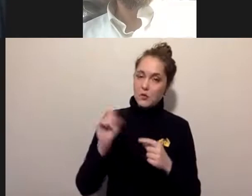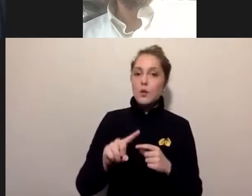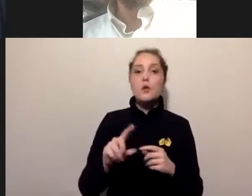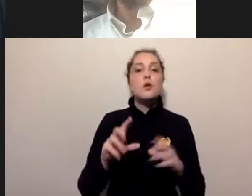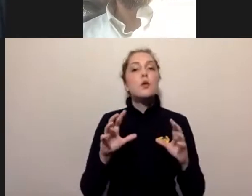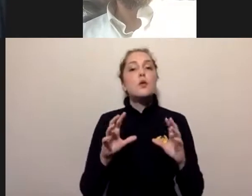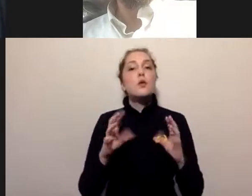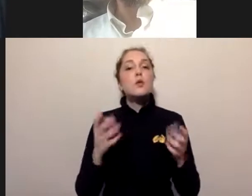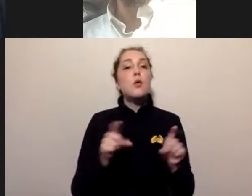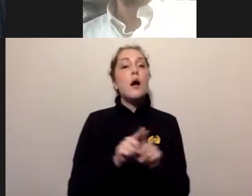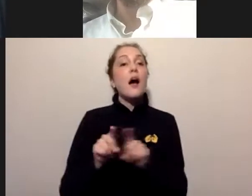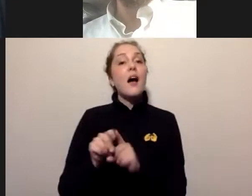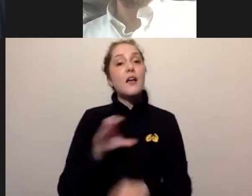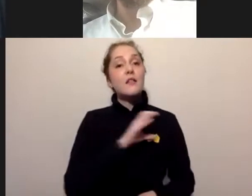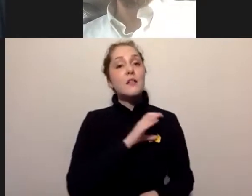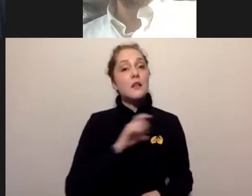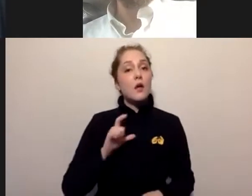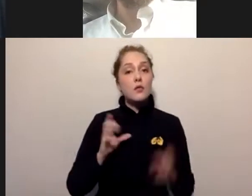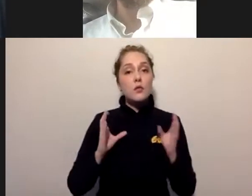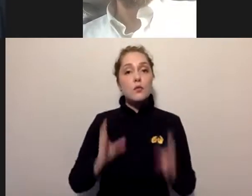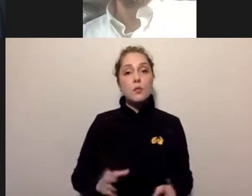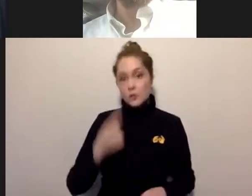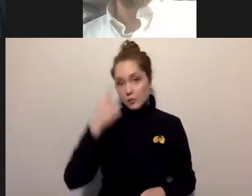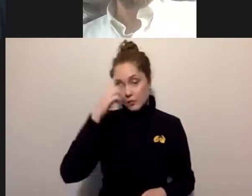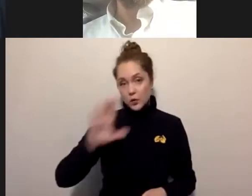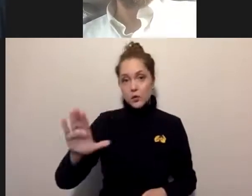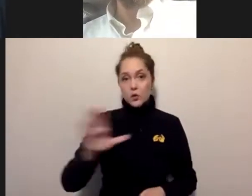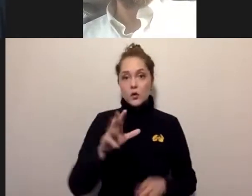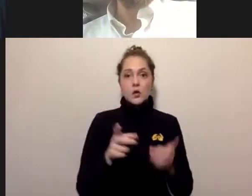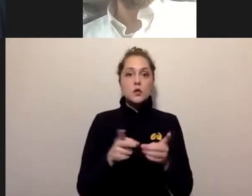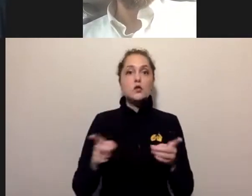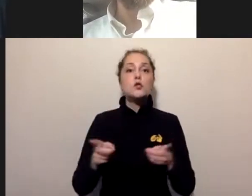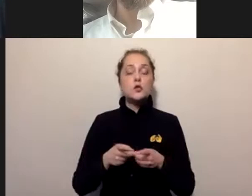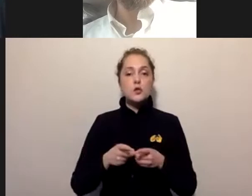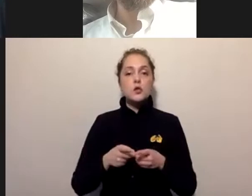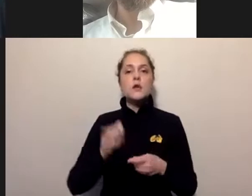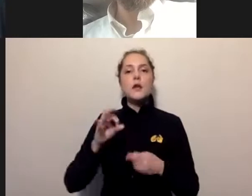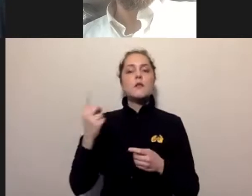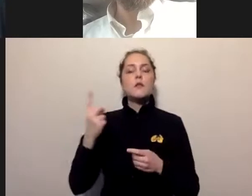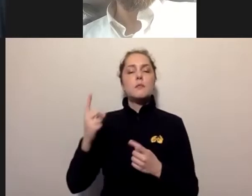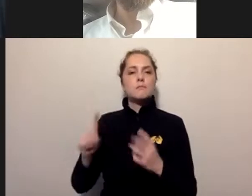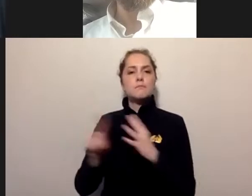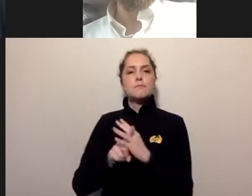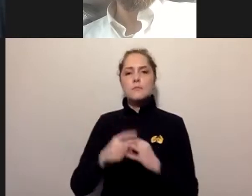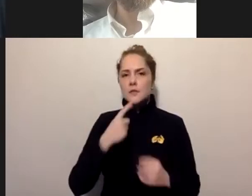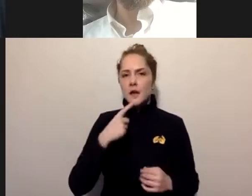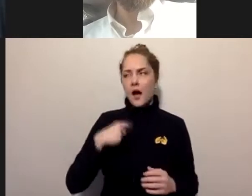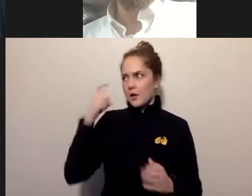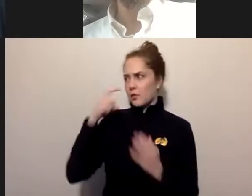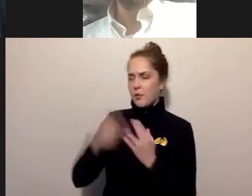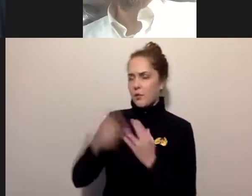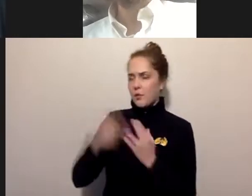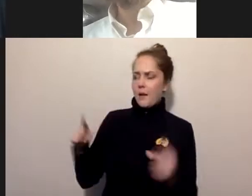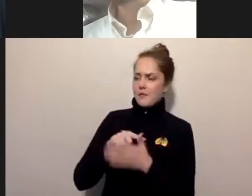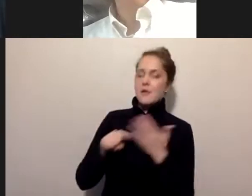as council person for your district, a constituent comes to you and says, "I see this going on."